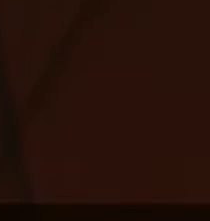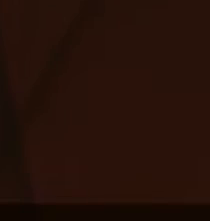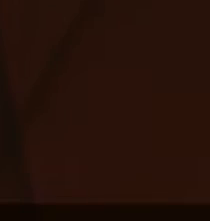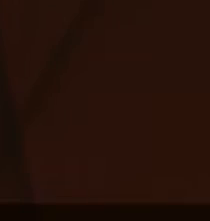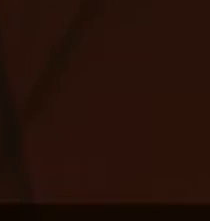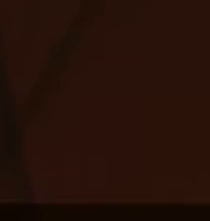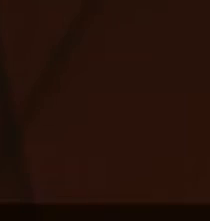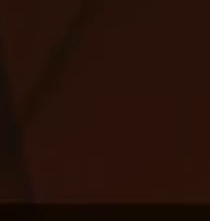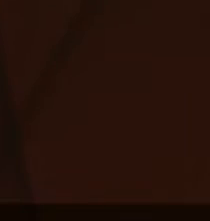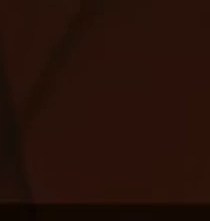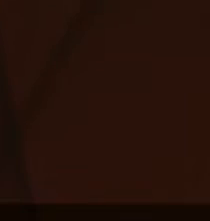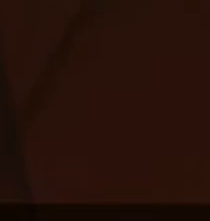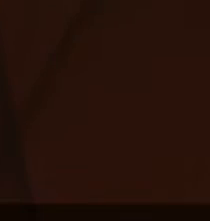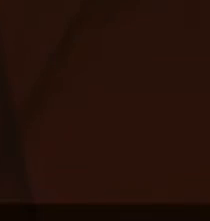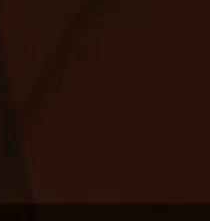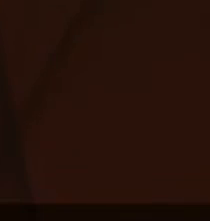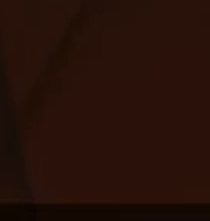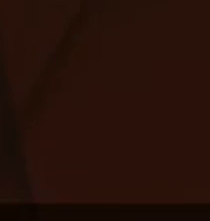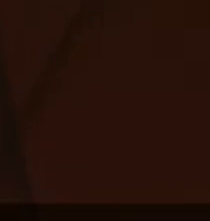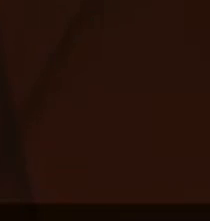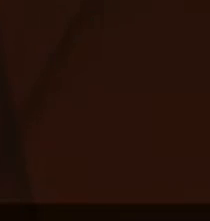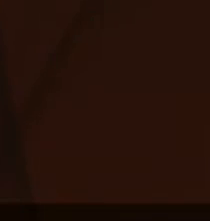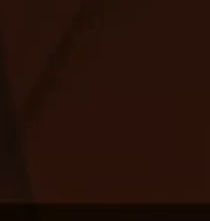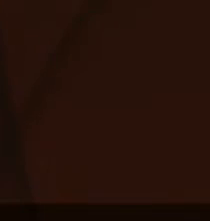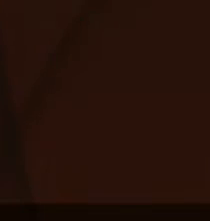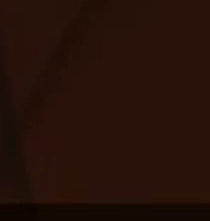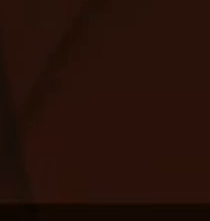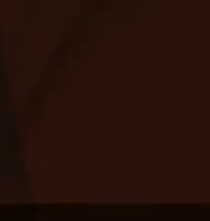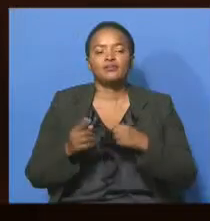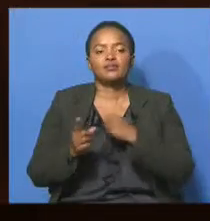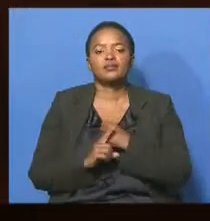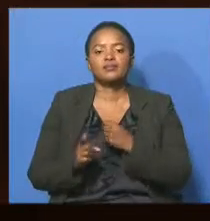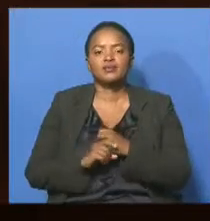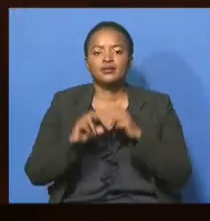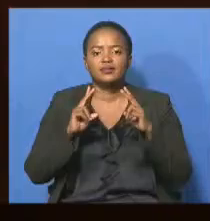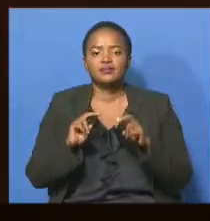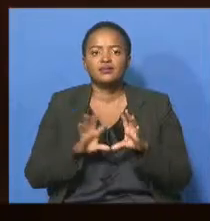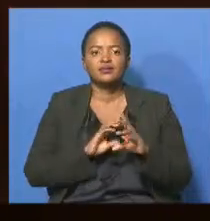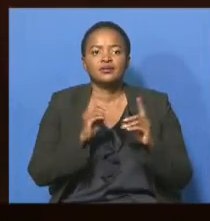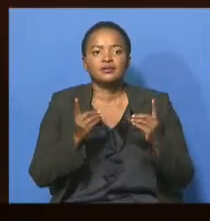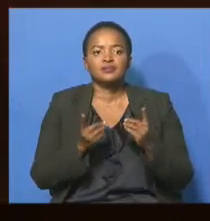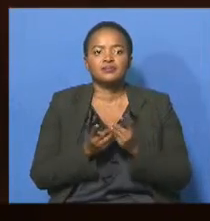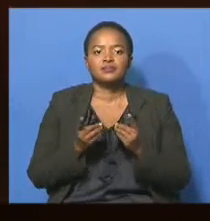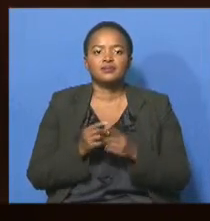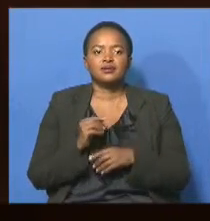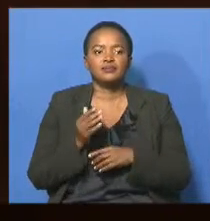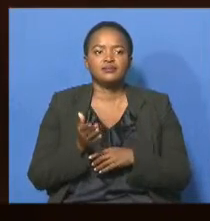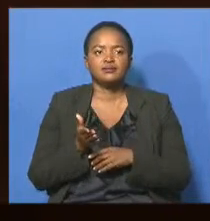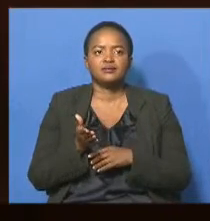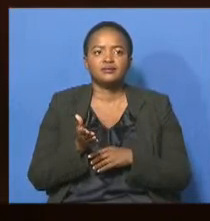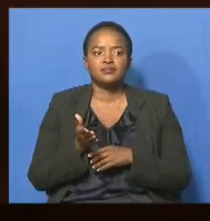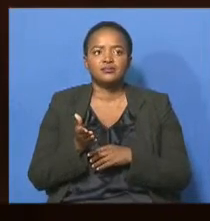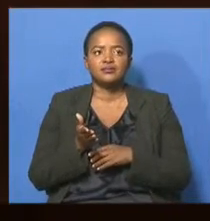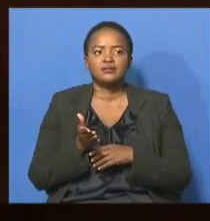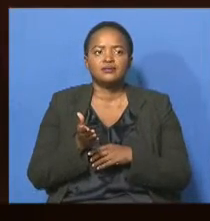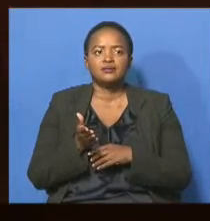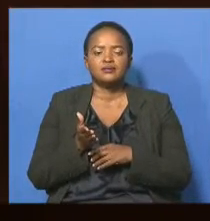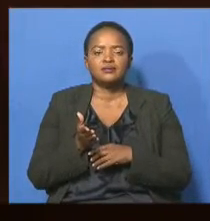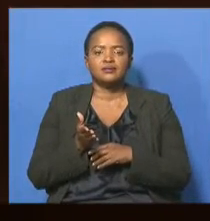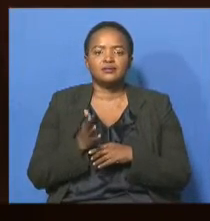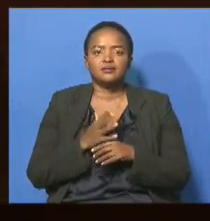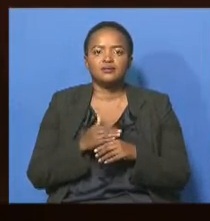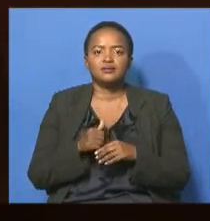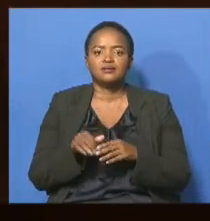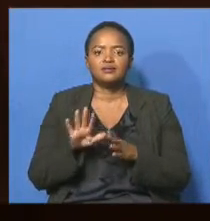involved and how. We have a criminal investigation unit. I think you also have the same here. That